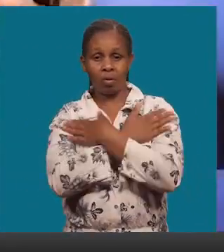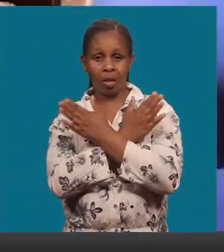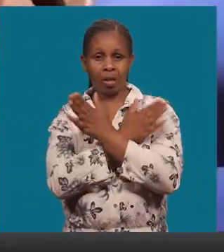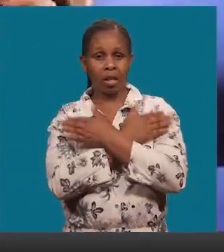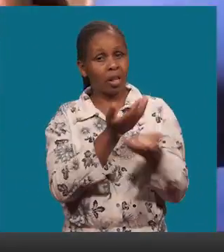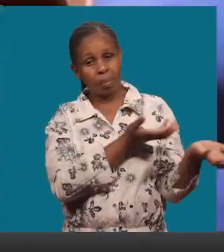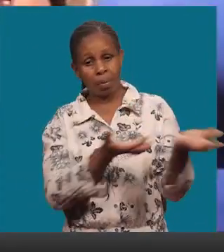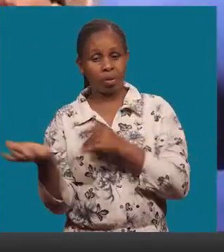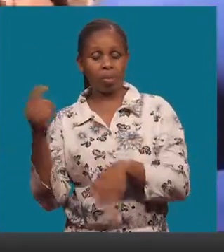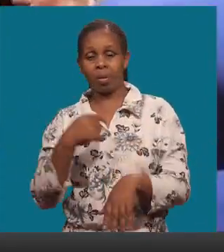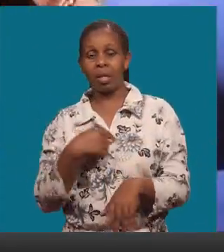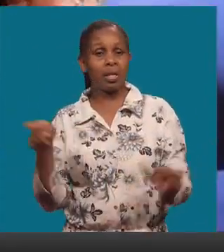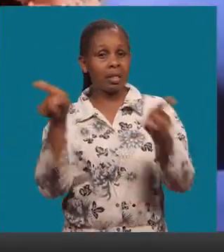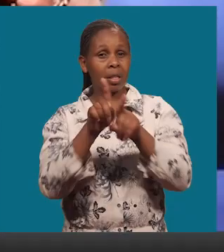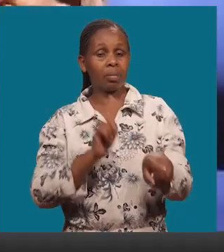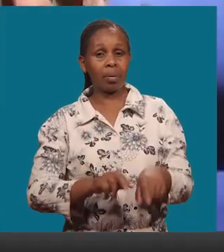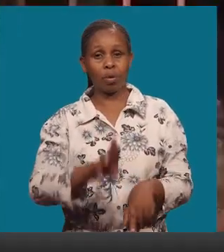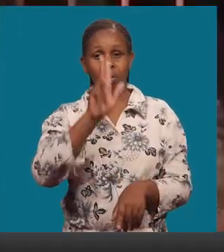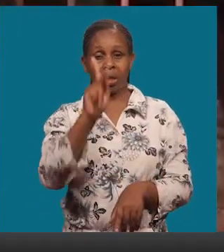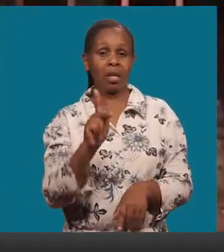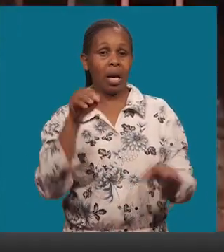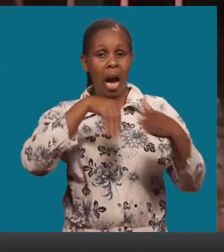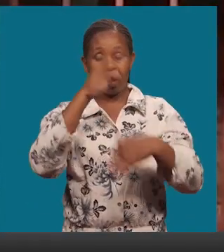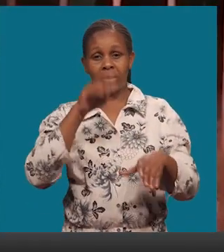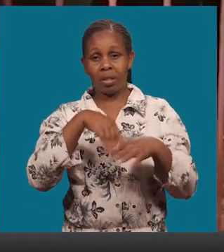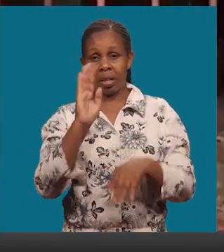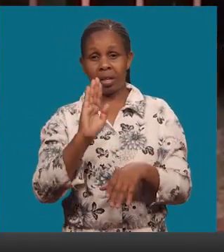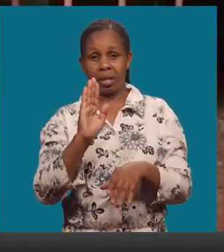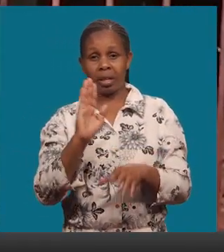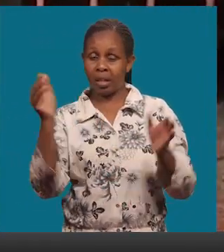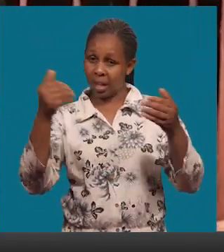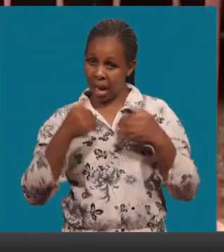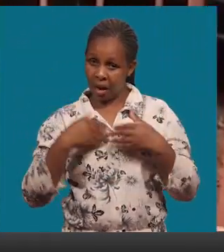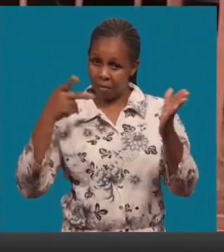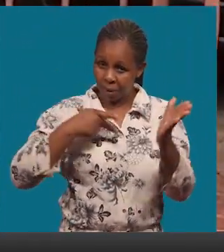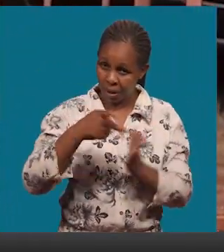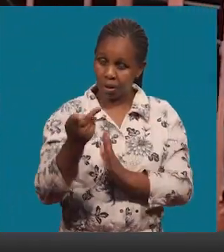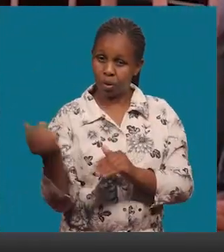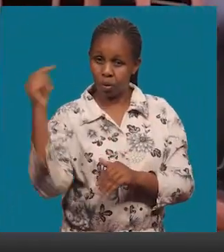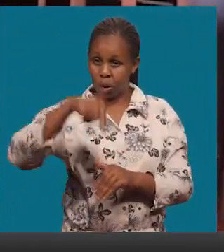friends who have brought me. Even some of the UK people are still outside and they've paid